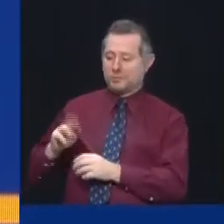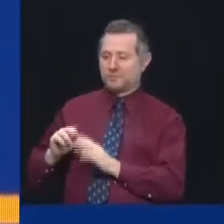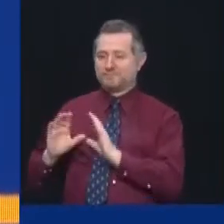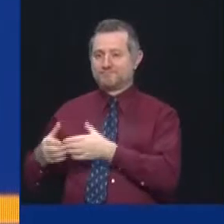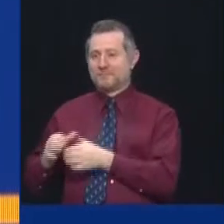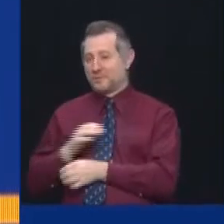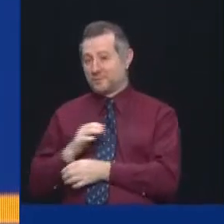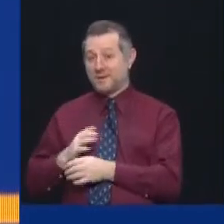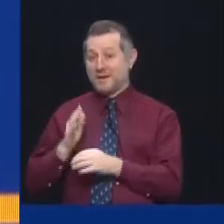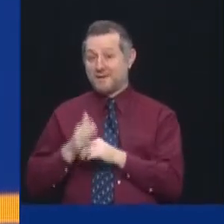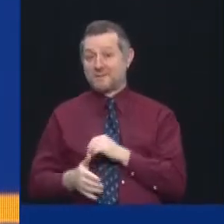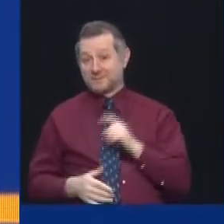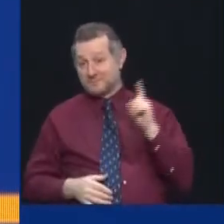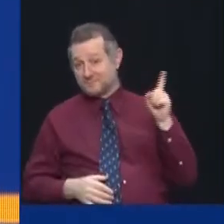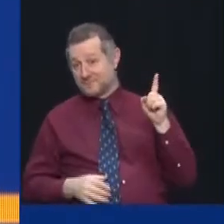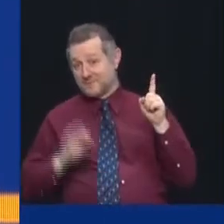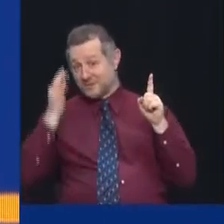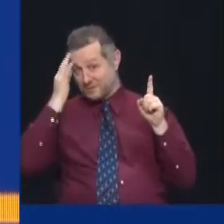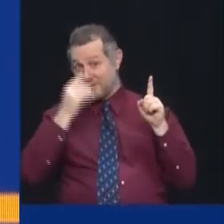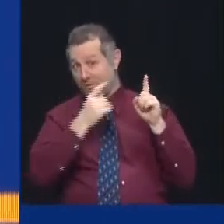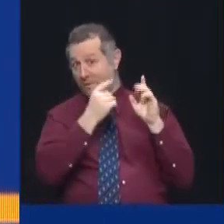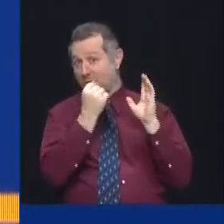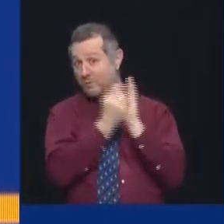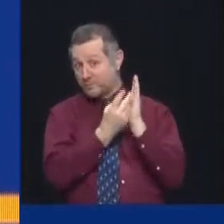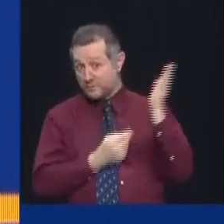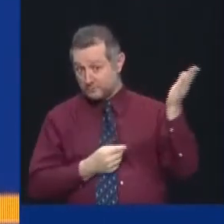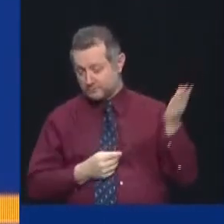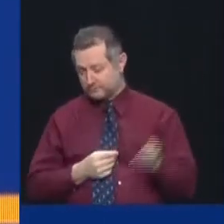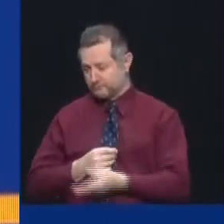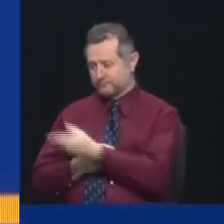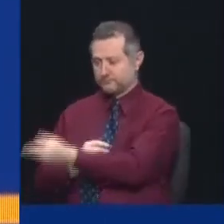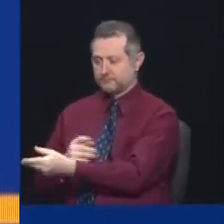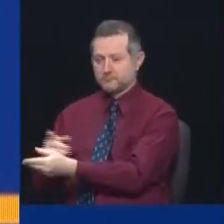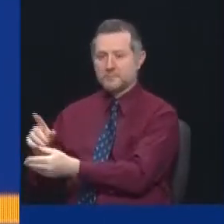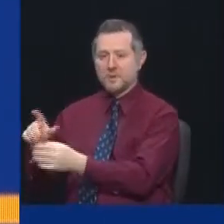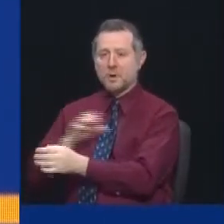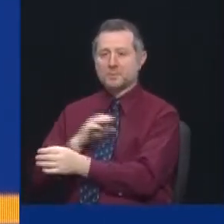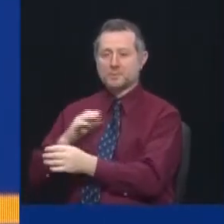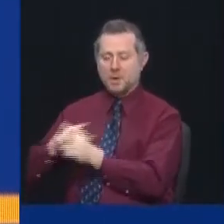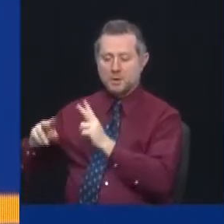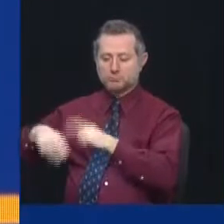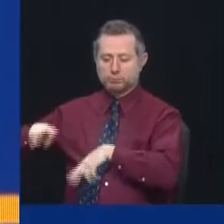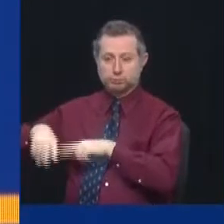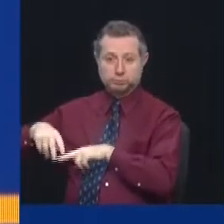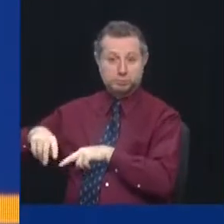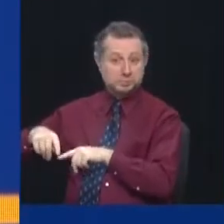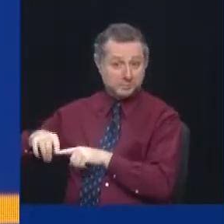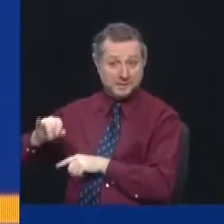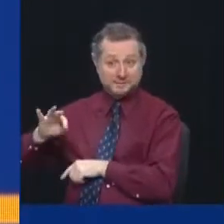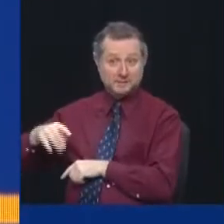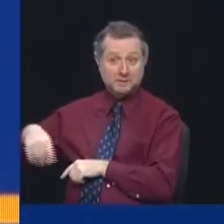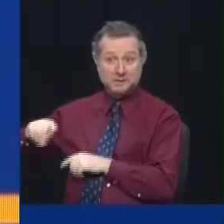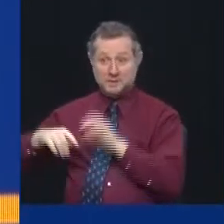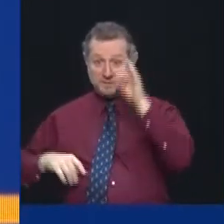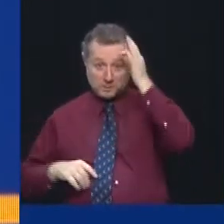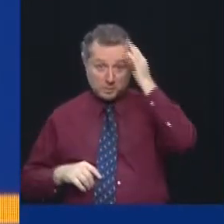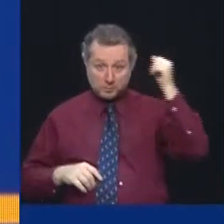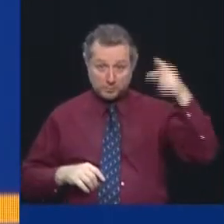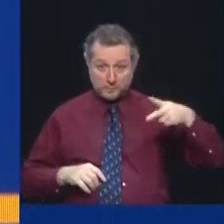the fastest, who's the most futuristic thinker, and I'll tell you who is going to lead